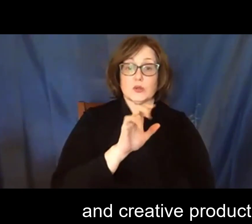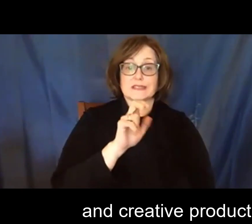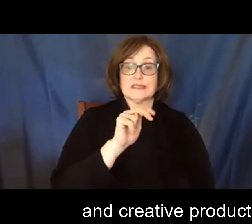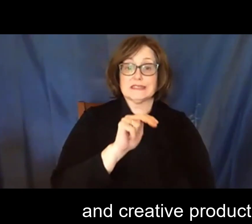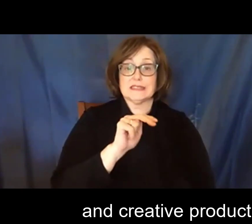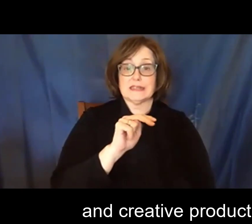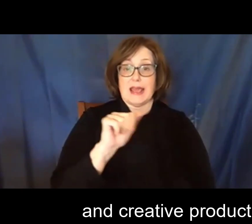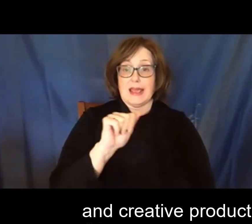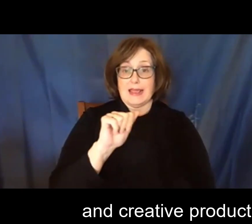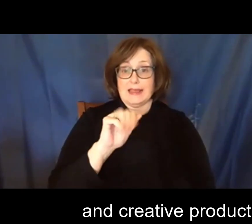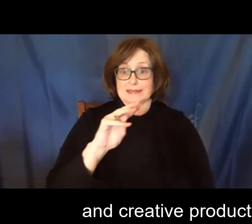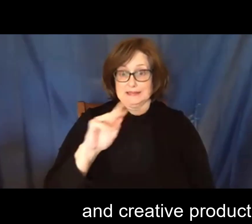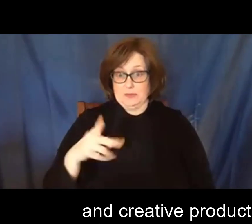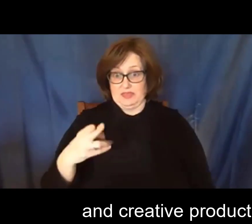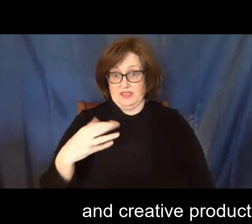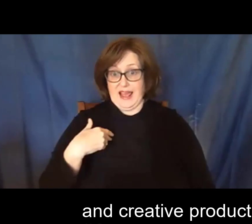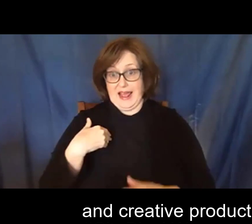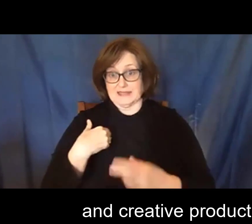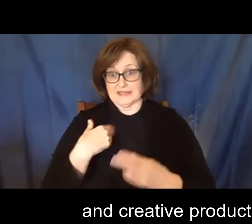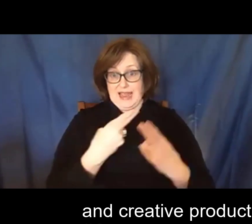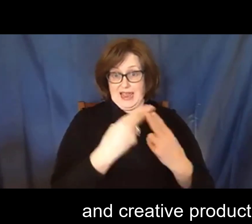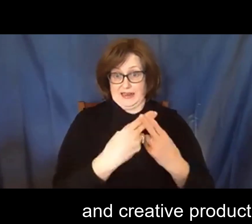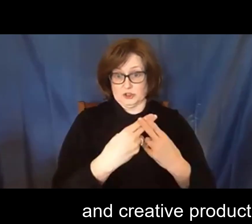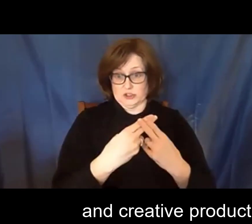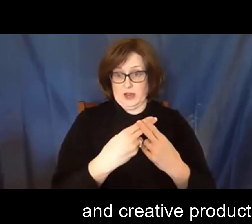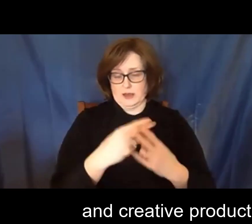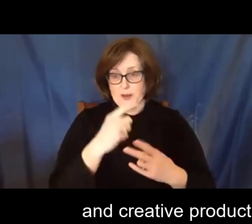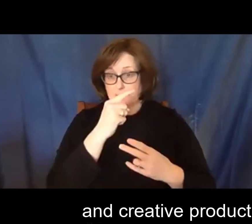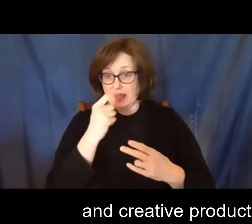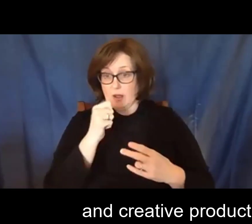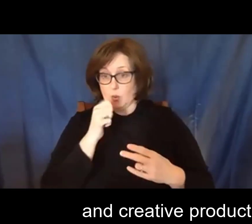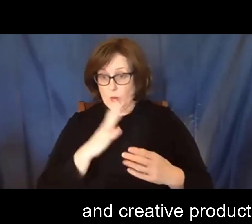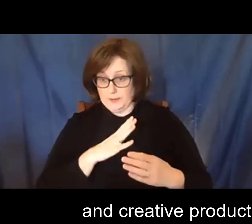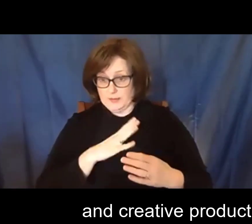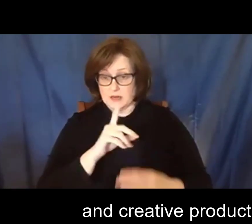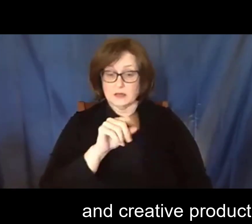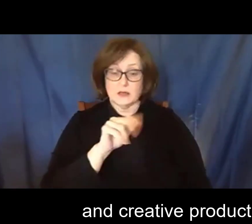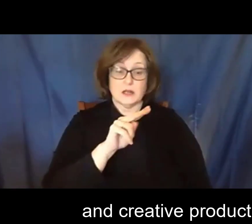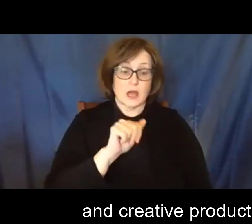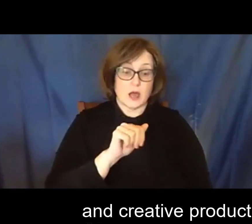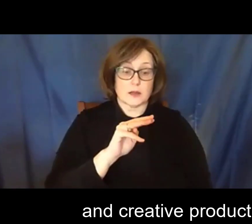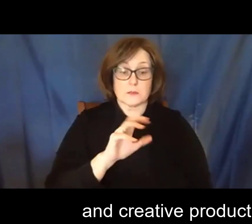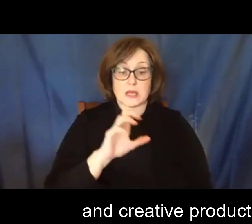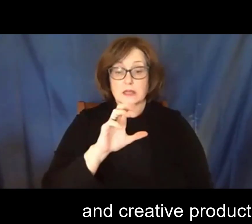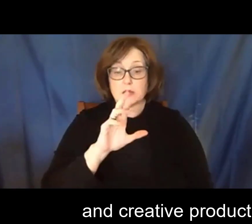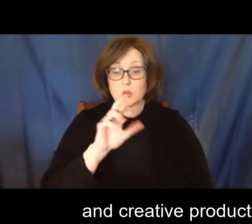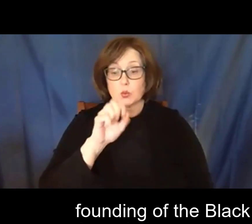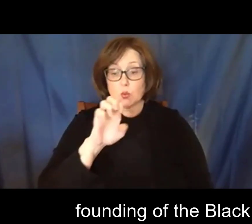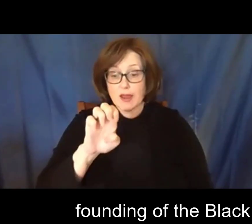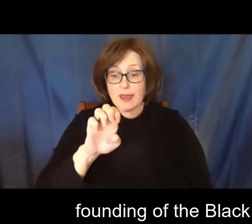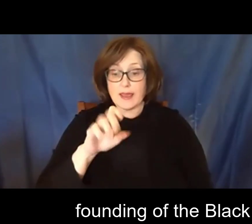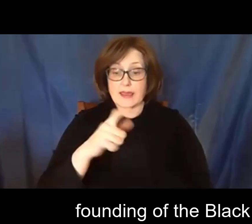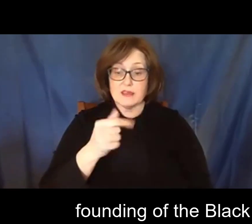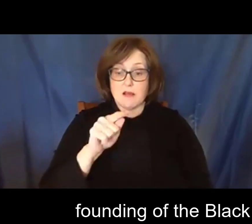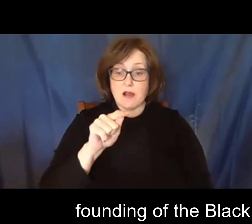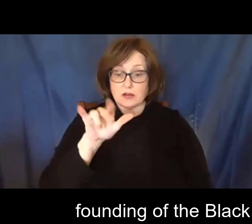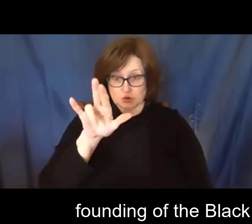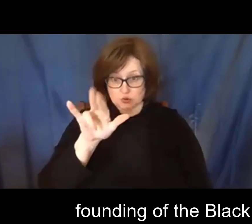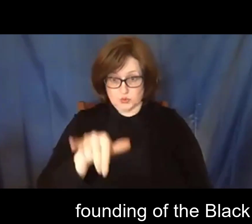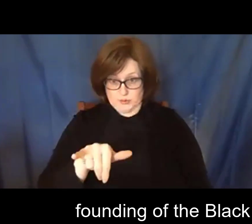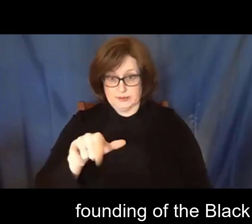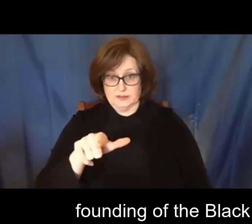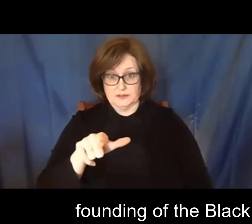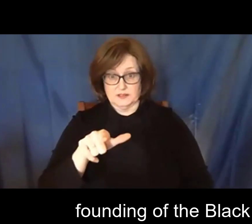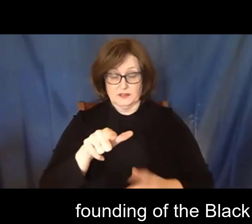Cite Black Women and Nika Denny, Donna McCrae Godfrey, and Jacinta Saffold's founding of the Black Women's